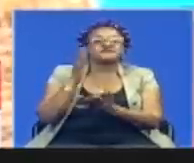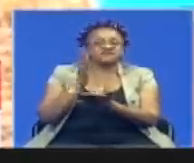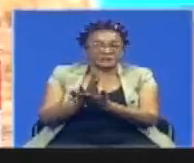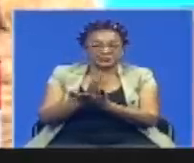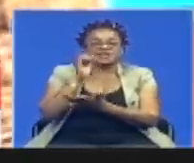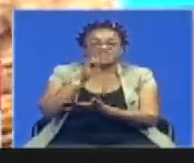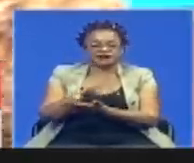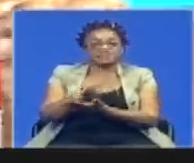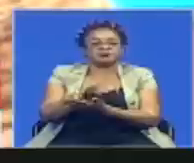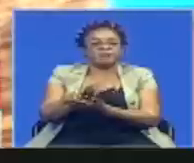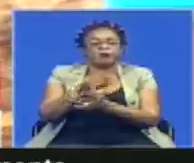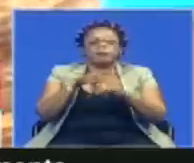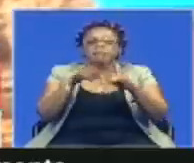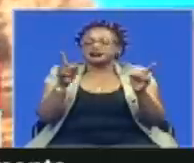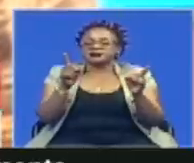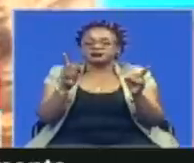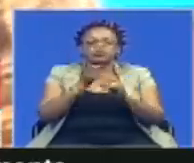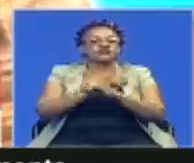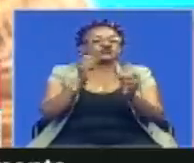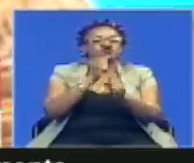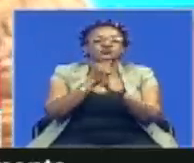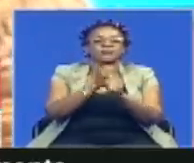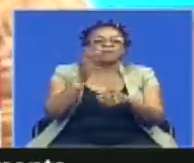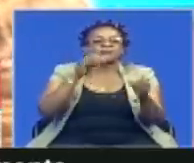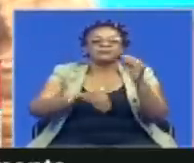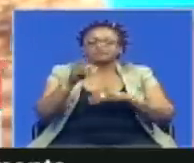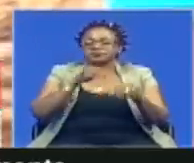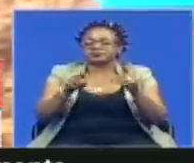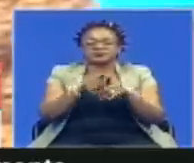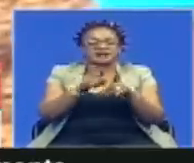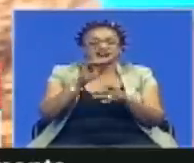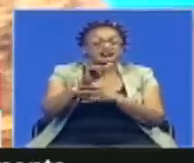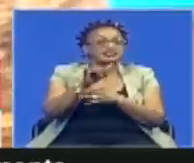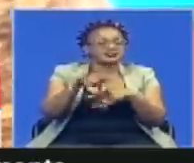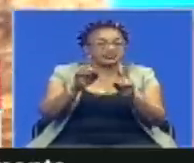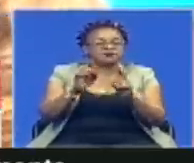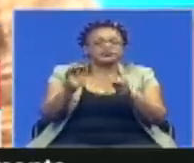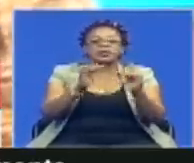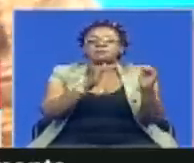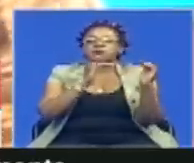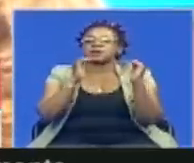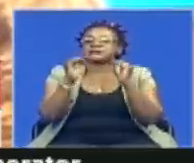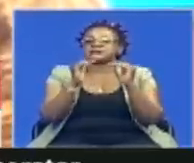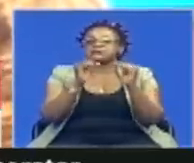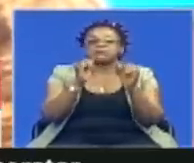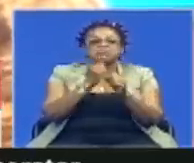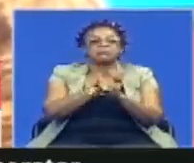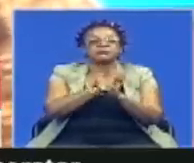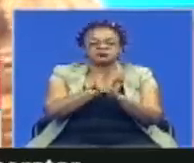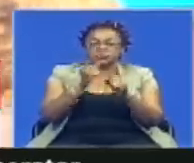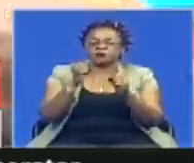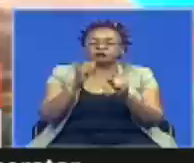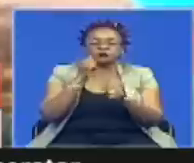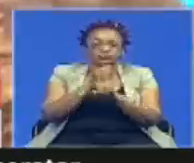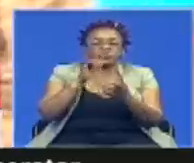But we don't hold an election as an end in itself. A democracy is not a democracy as an end in itself.